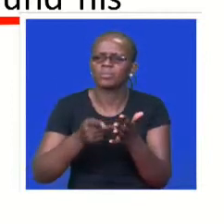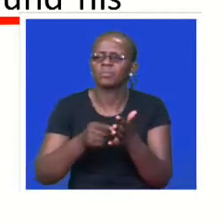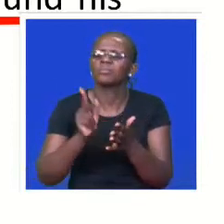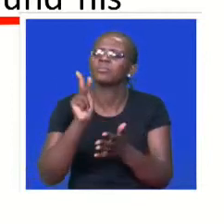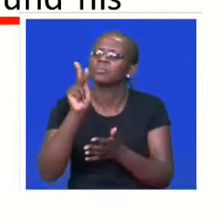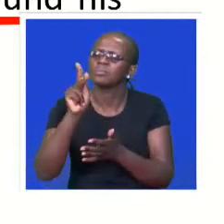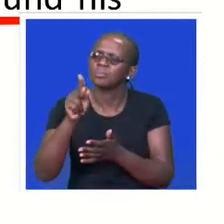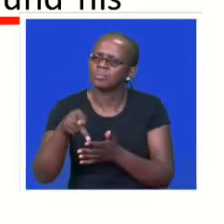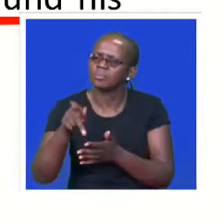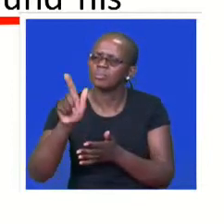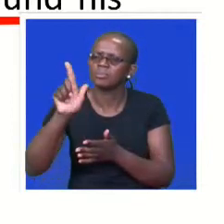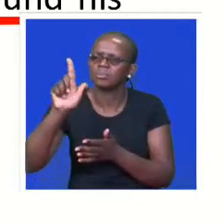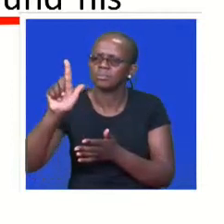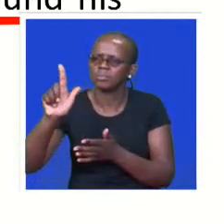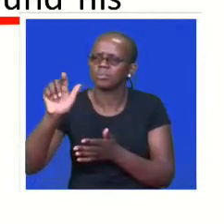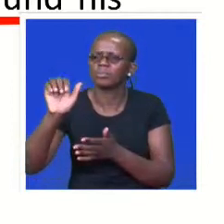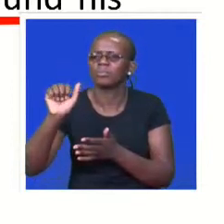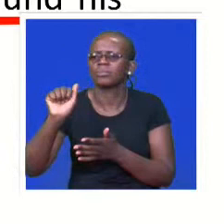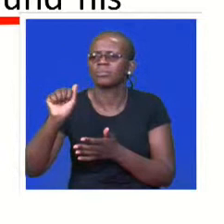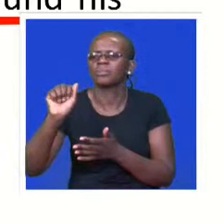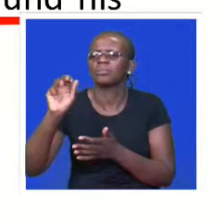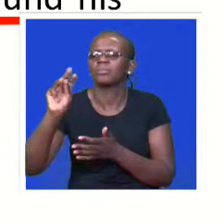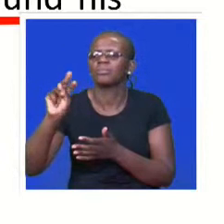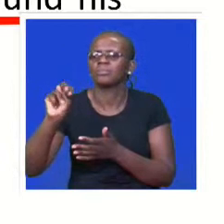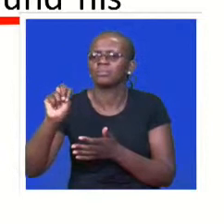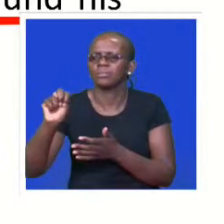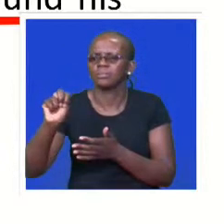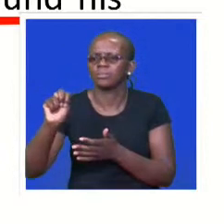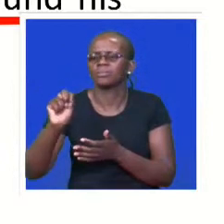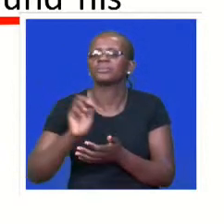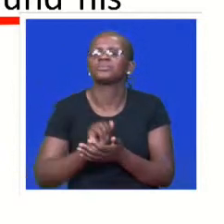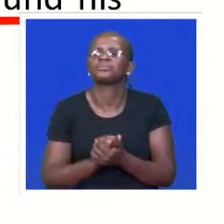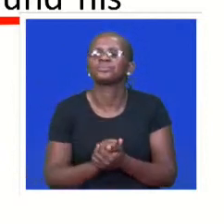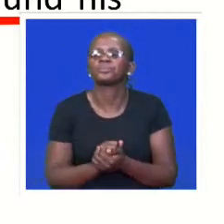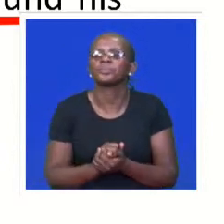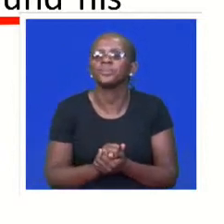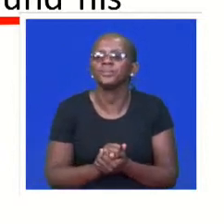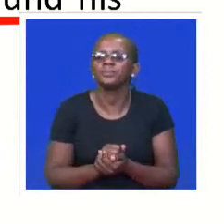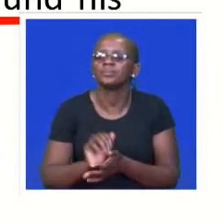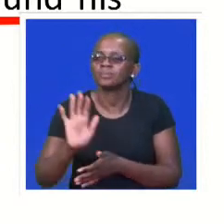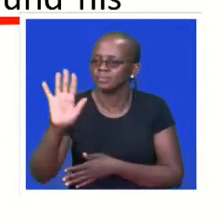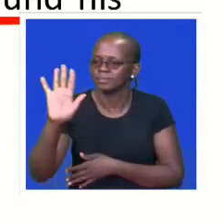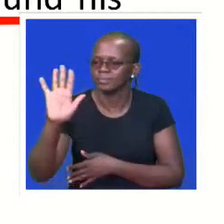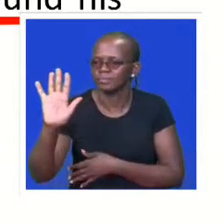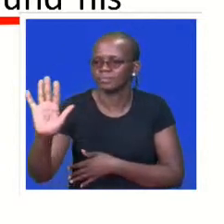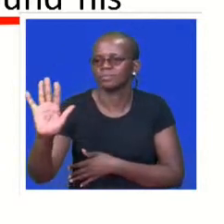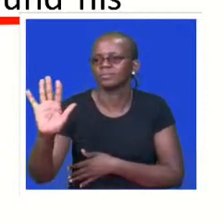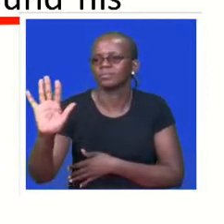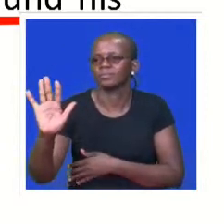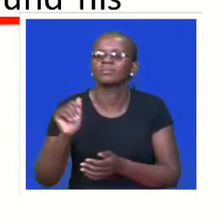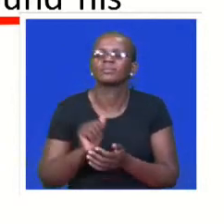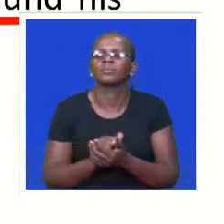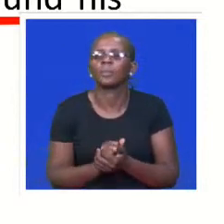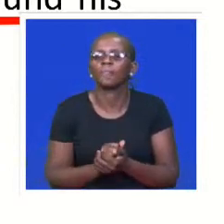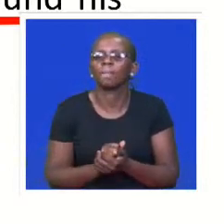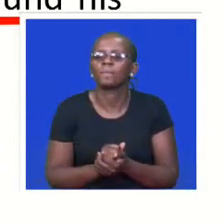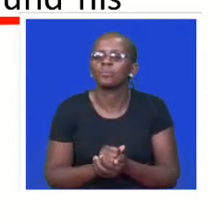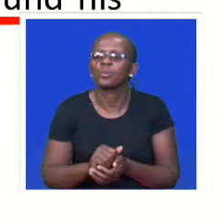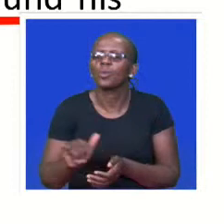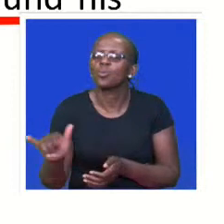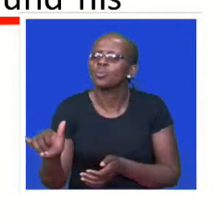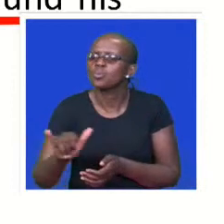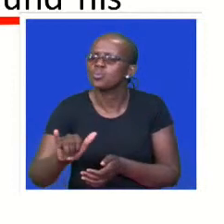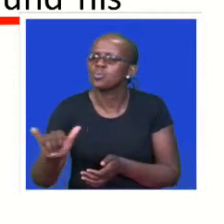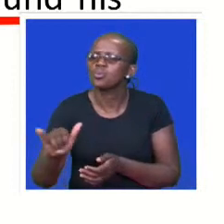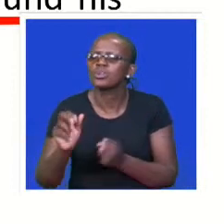bell around his neck. Number 5. Which mouse suddenly, look